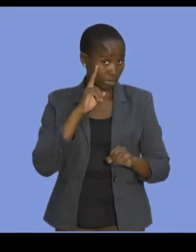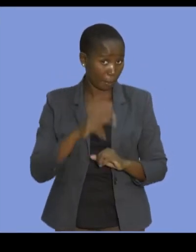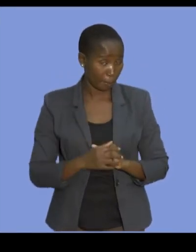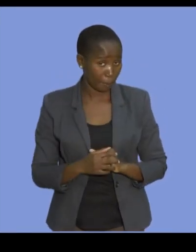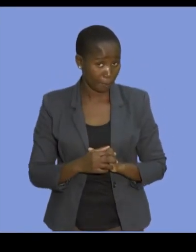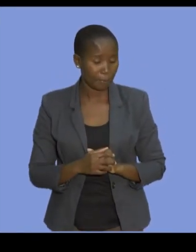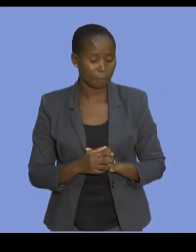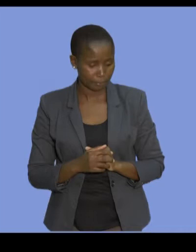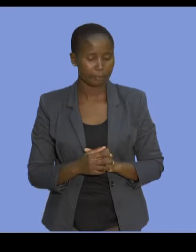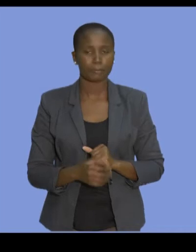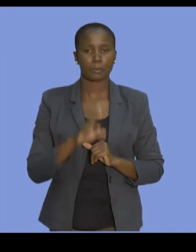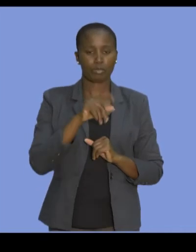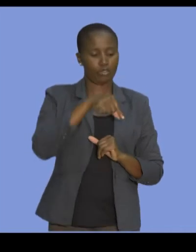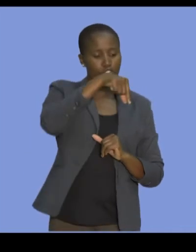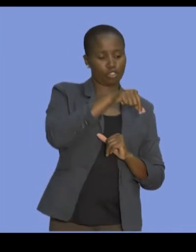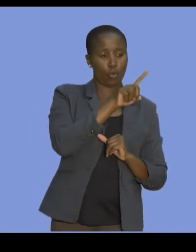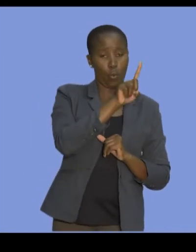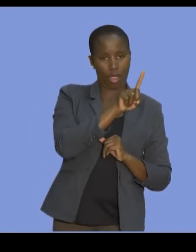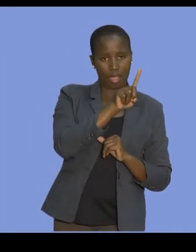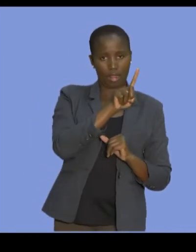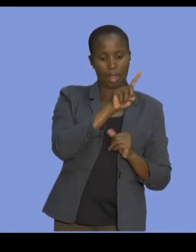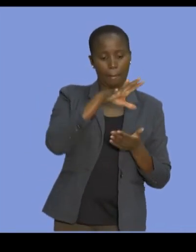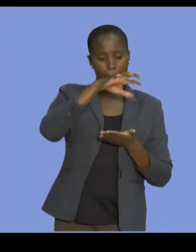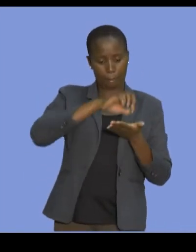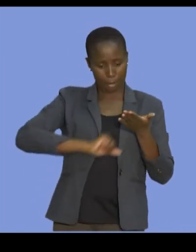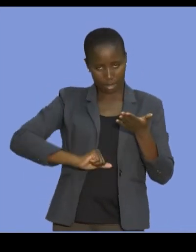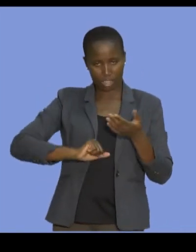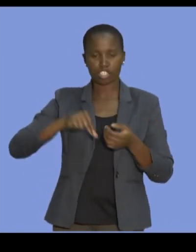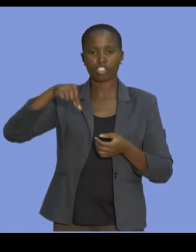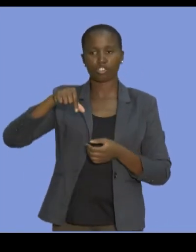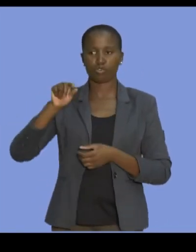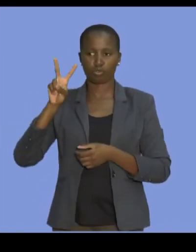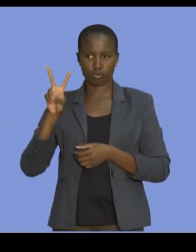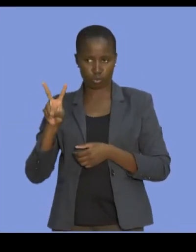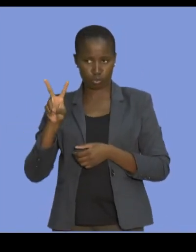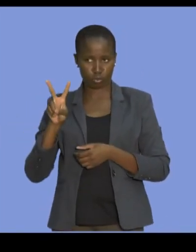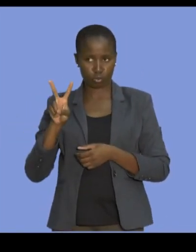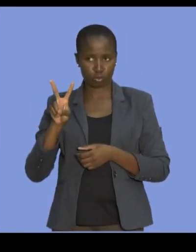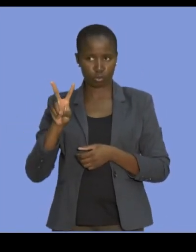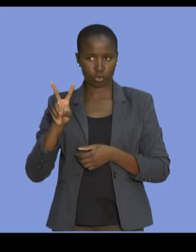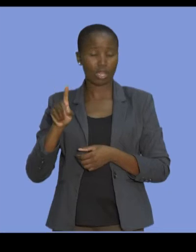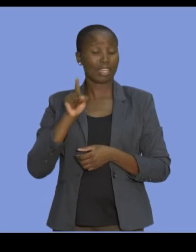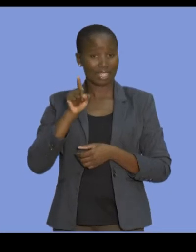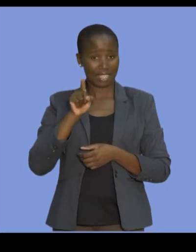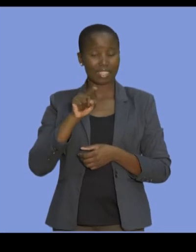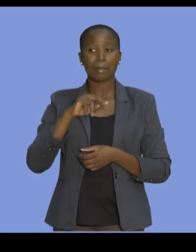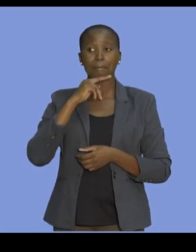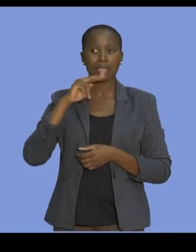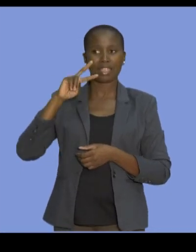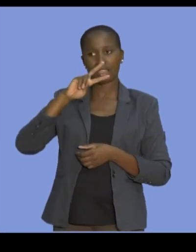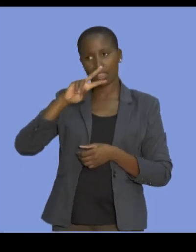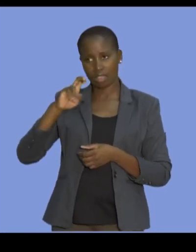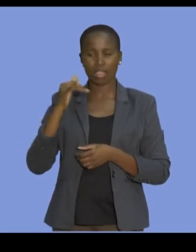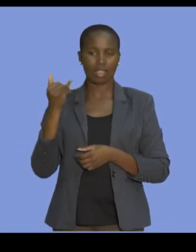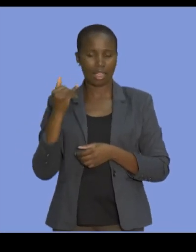If Q1 minus Q2, Q2 minus Q1 is approximately